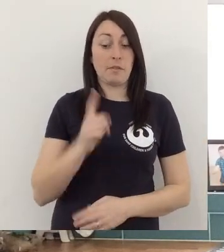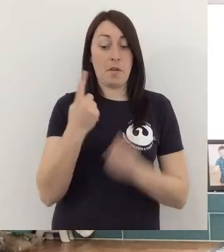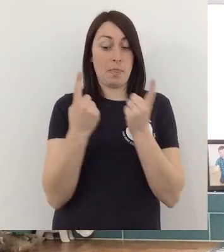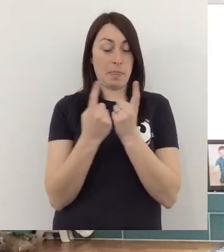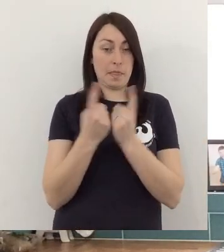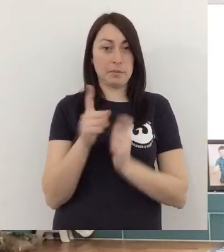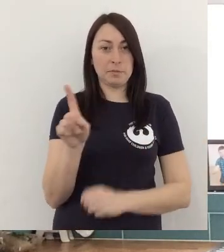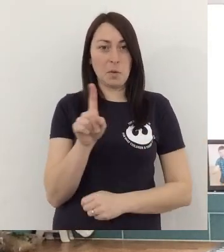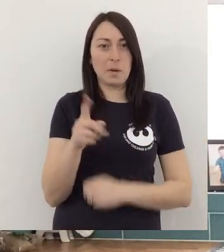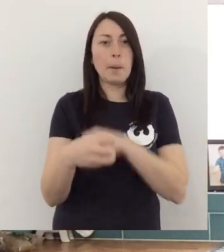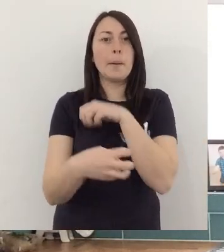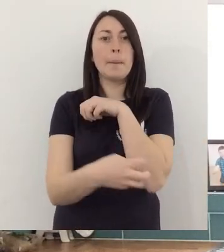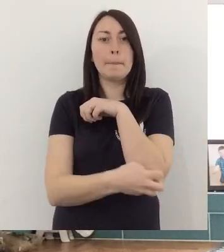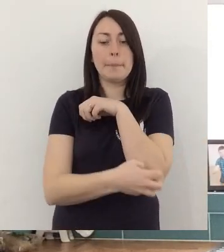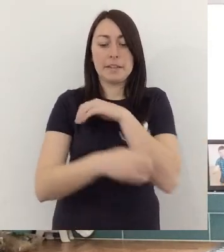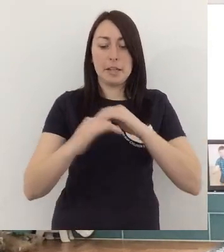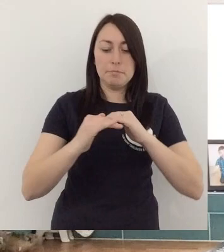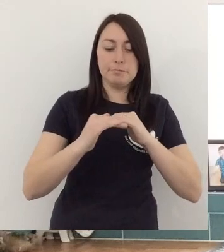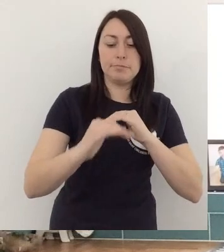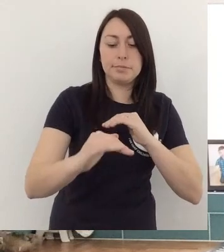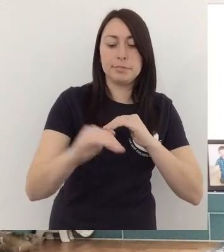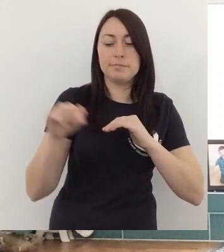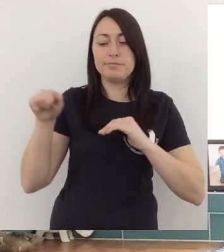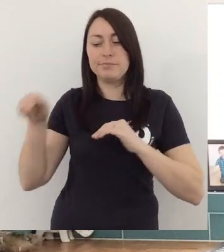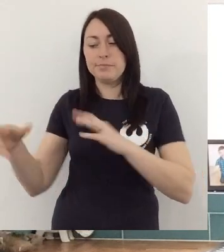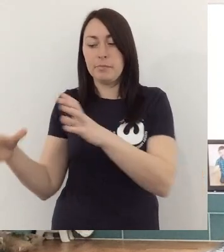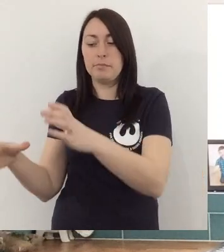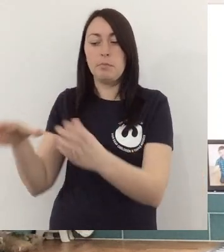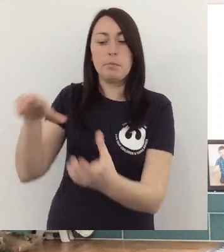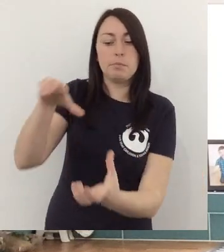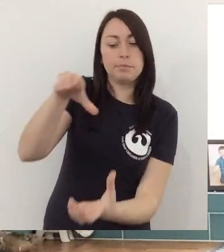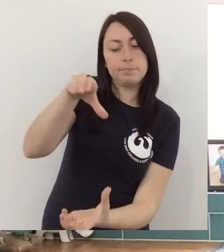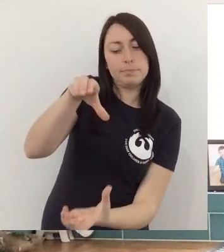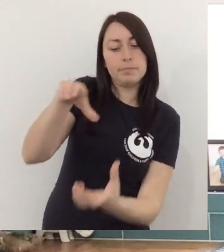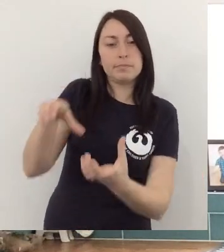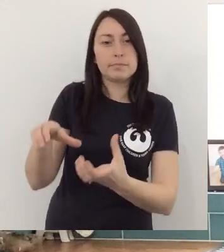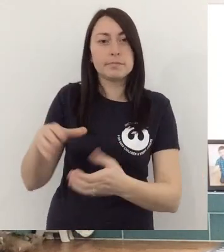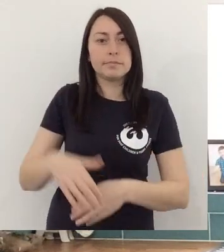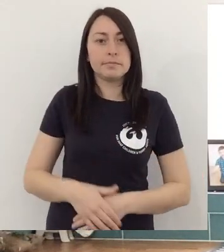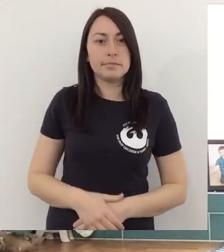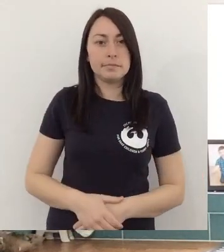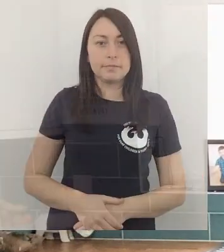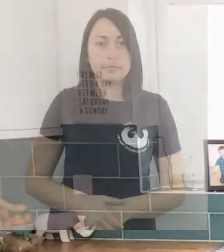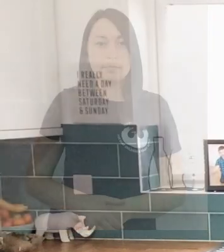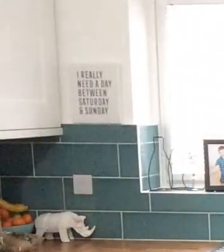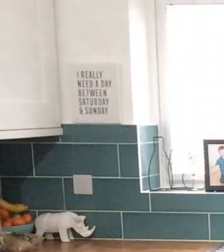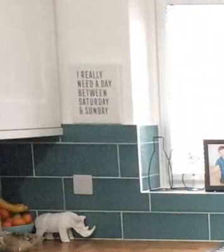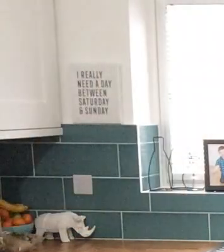first thing we're going to do is pour this milk chocolate all over the top of the biscuit base that we've made.